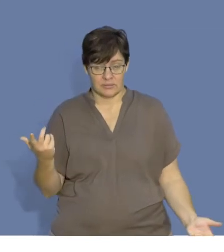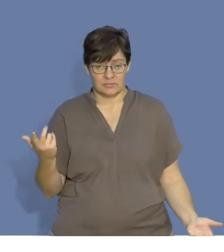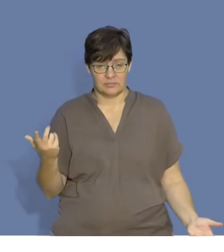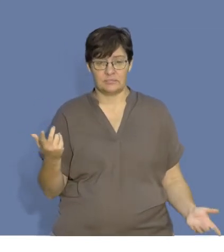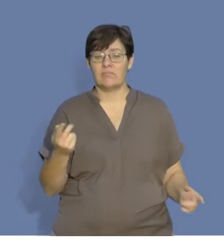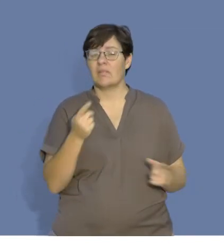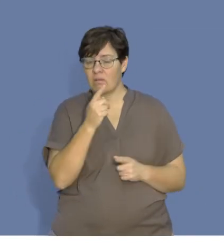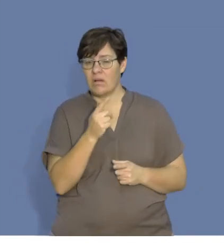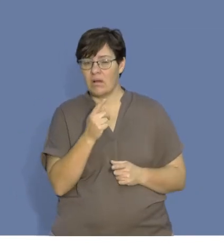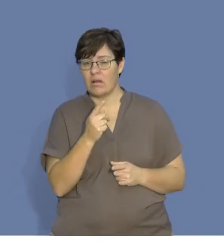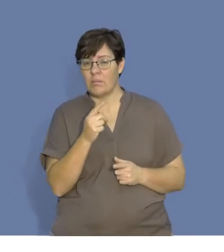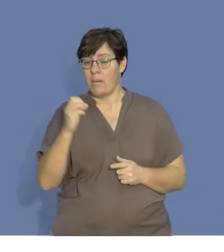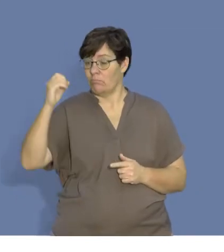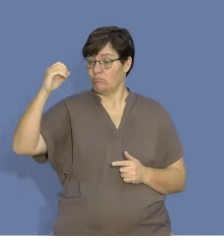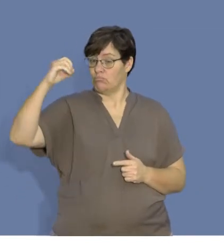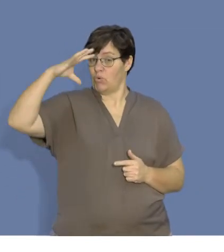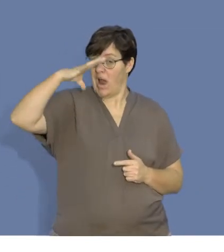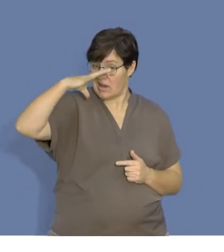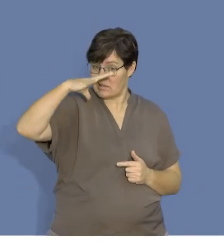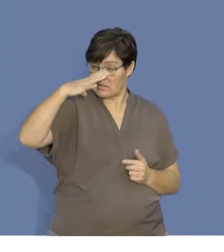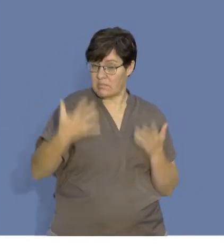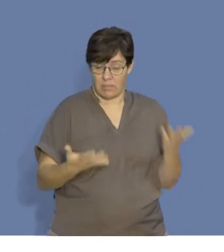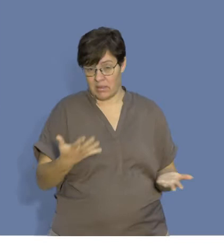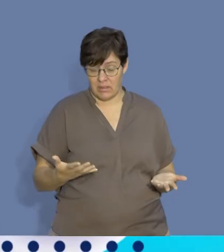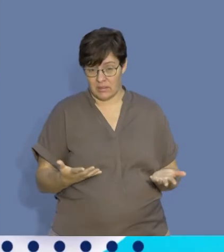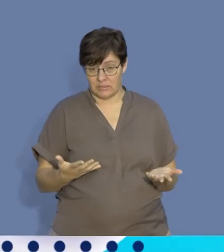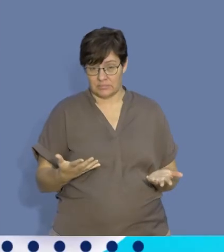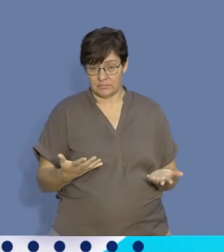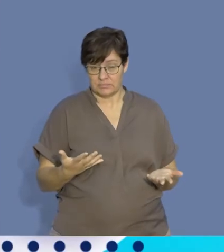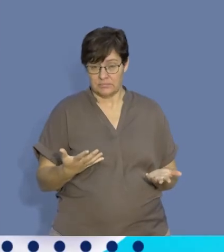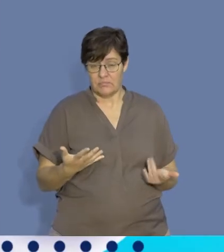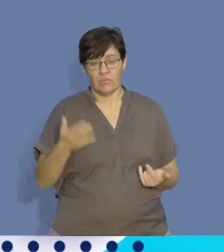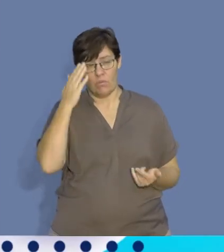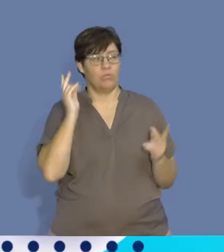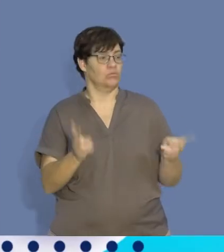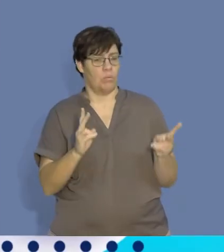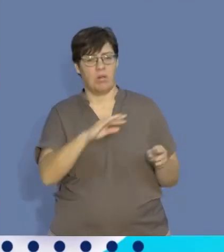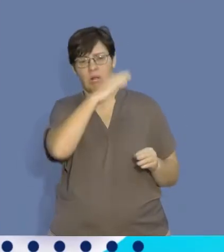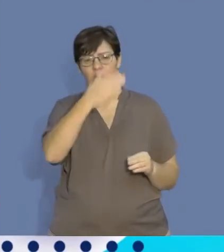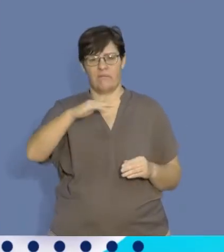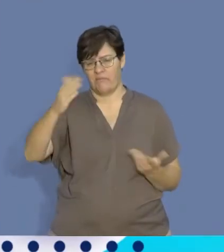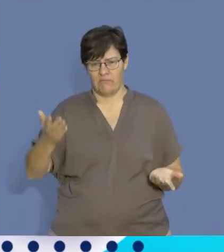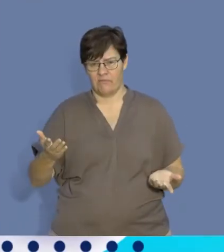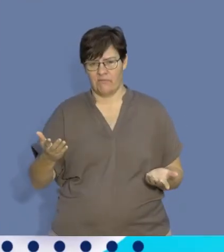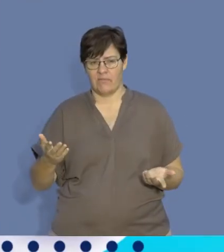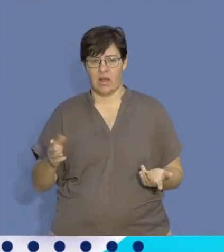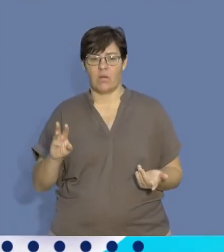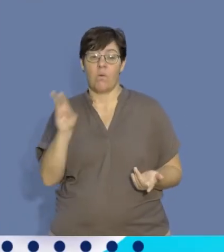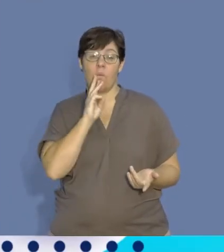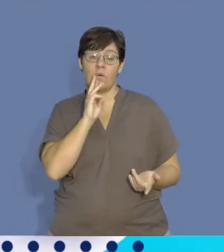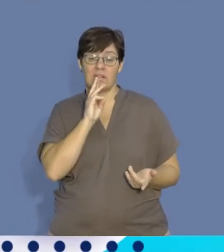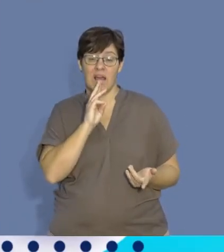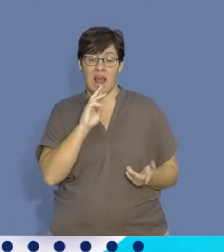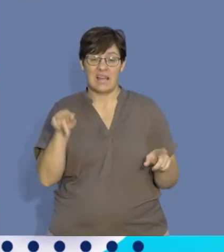what if we made the light brighter? Okay, because we know with normal waves, like if we think of a water wave in the